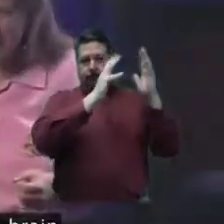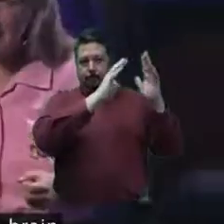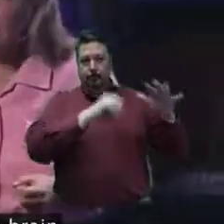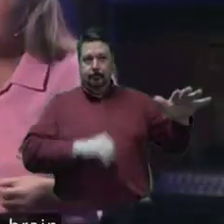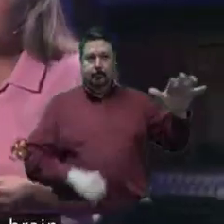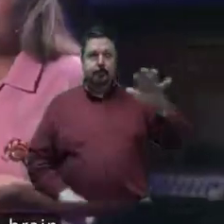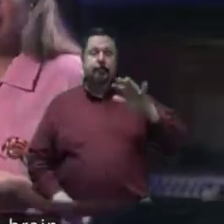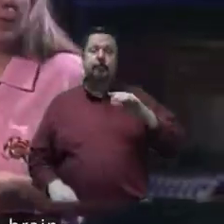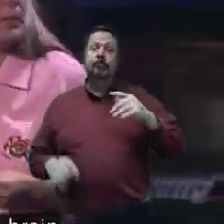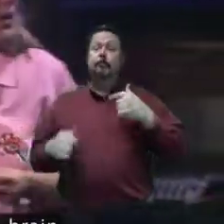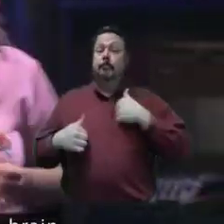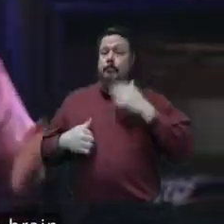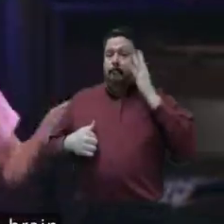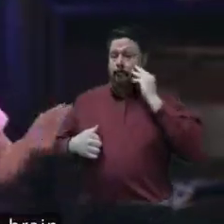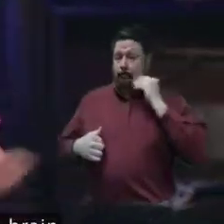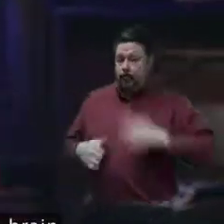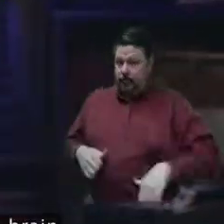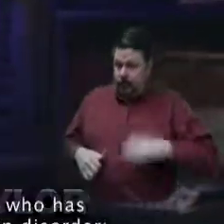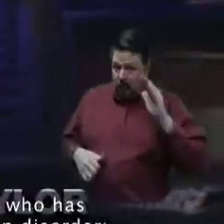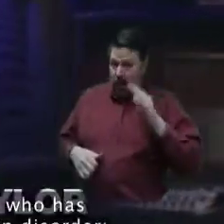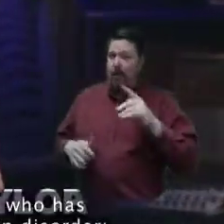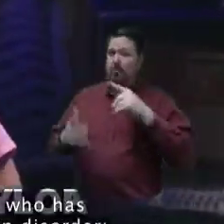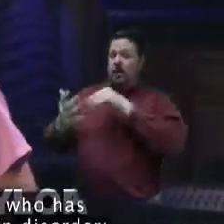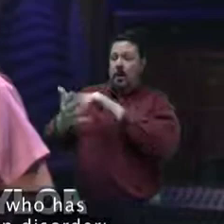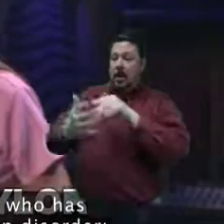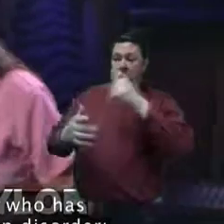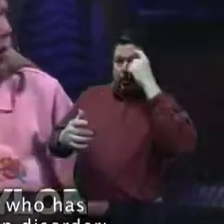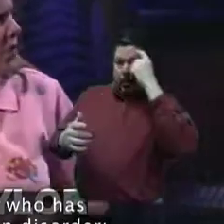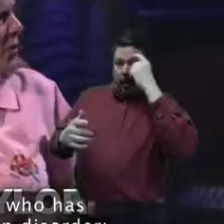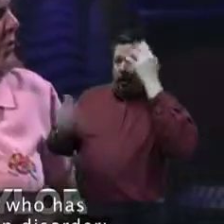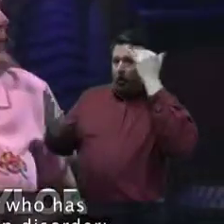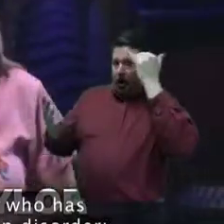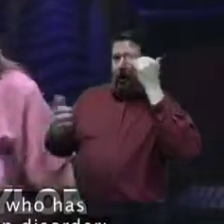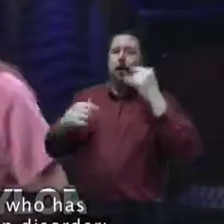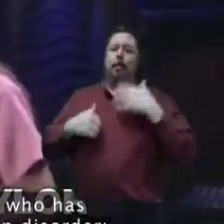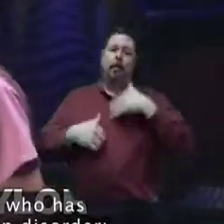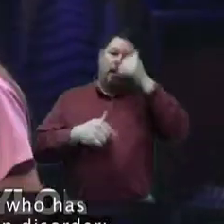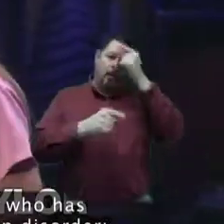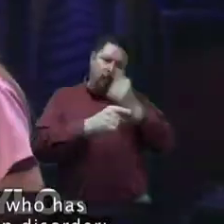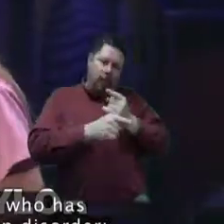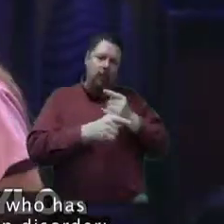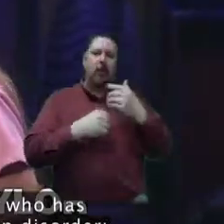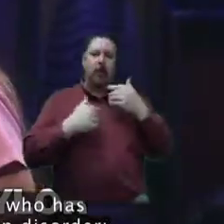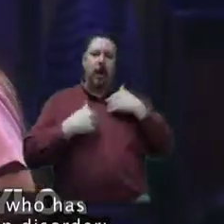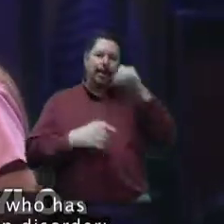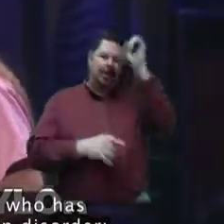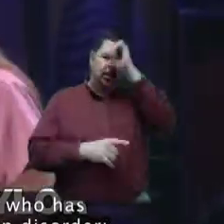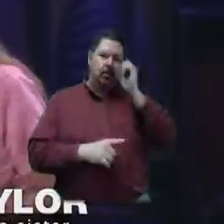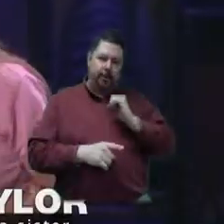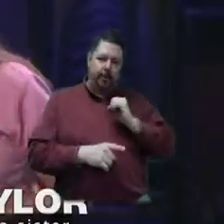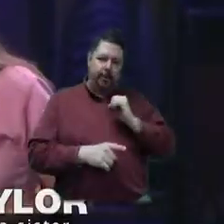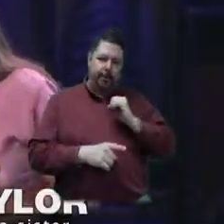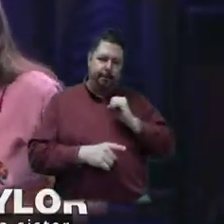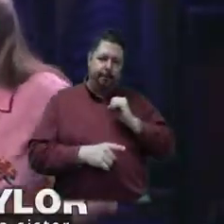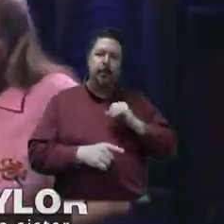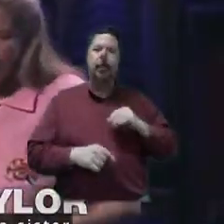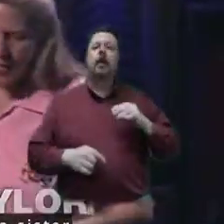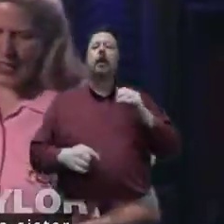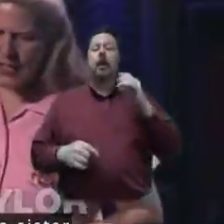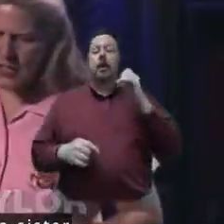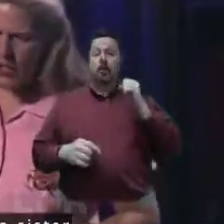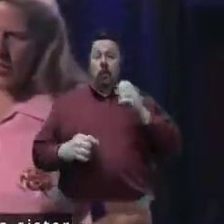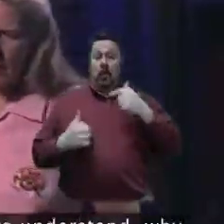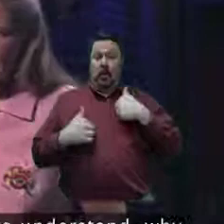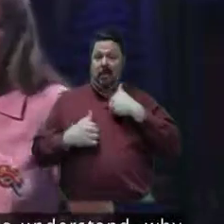I grew up to study the brain because I have a brother who has been diagnosed with a brain disorder, schizophrenia. And